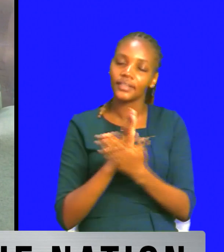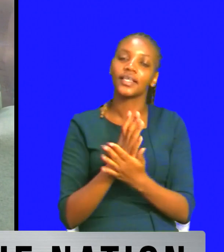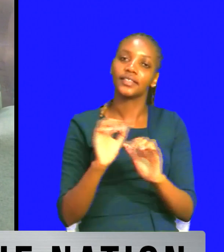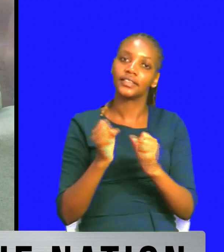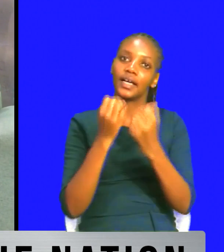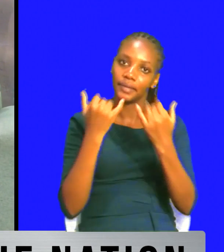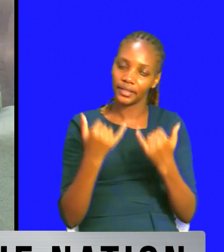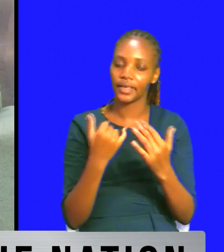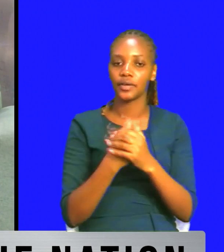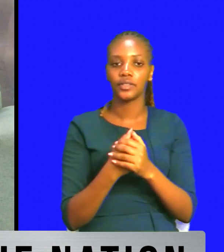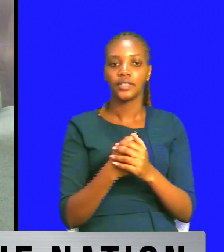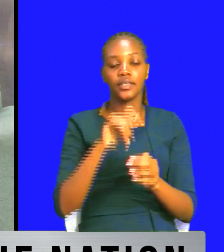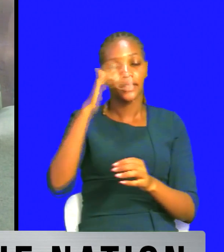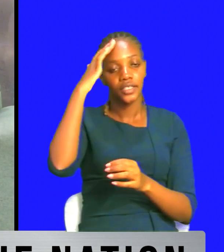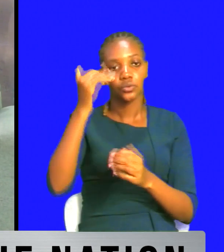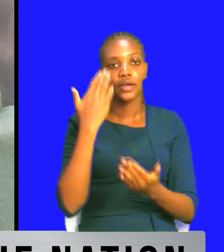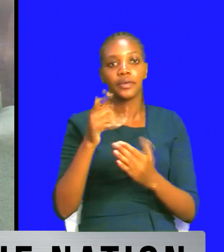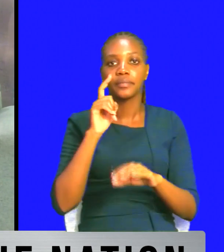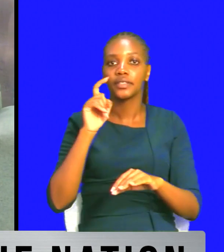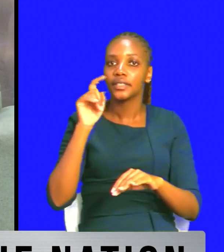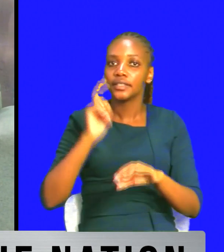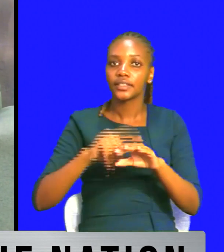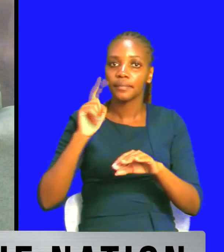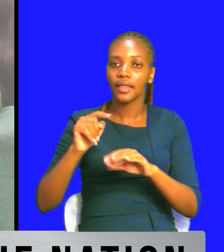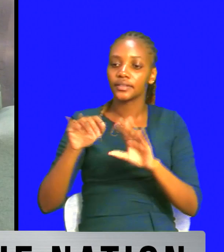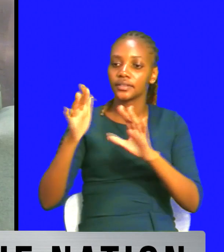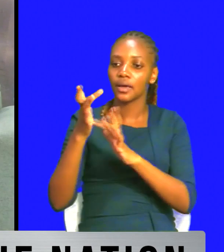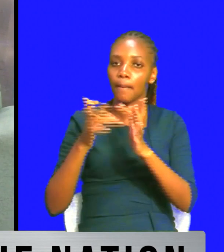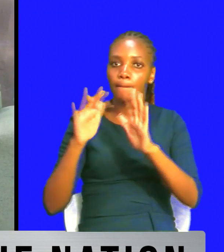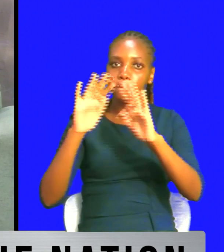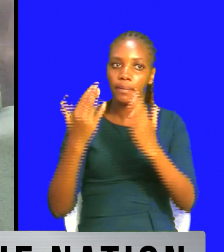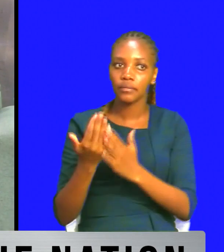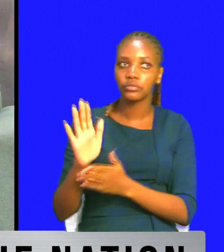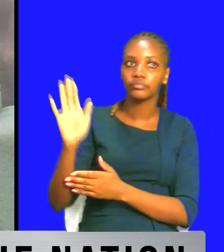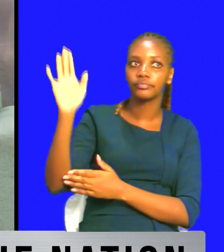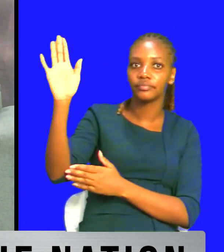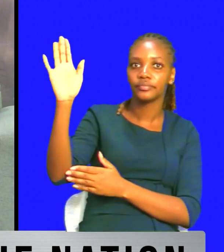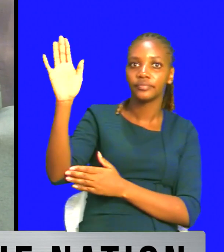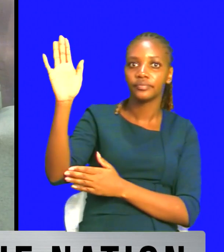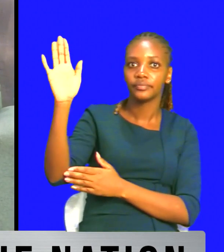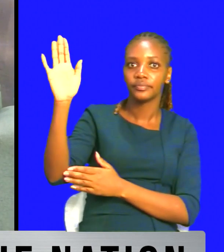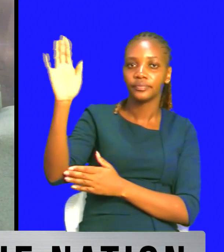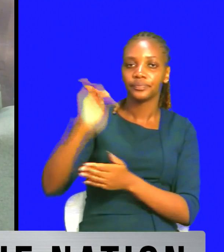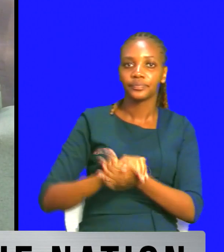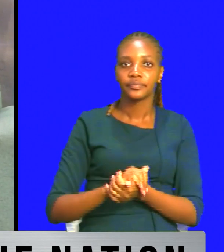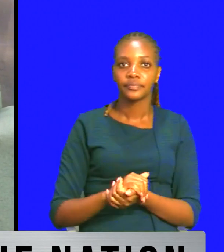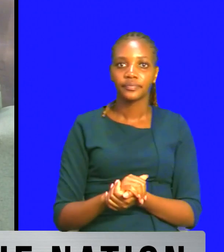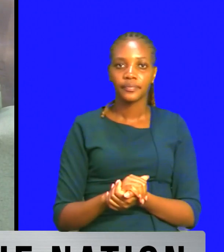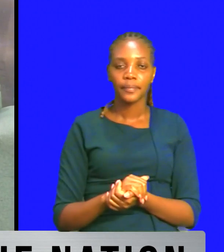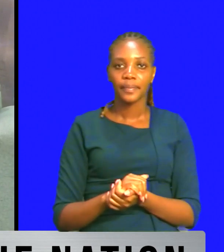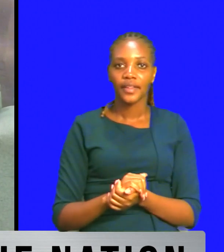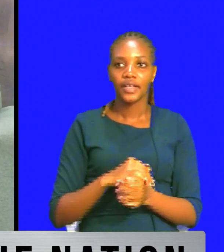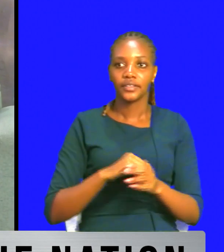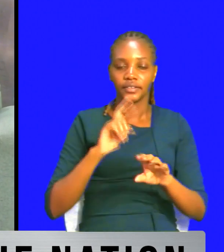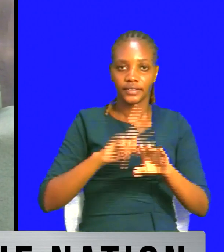are dealing with. Probably that's why when that Biblia, someone was asking, has that Biblia ever come down? You know, because as soon as it was